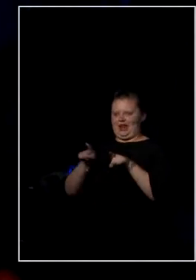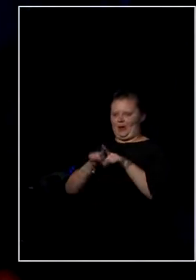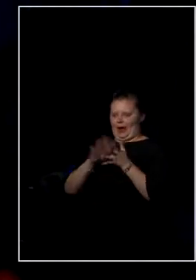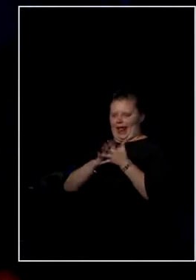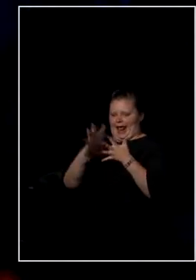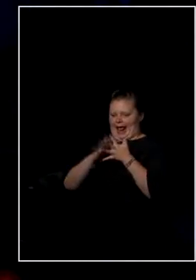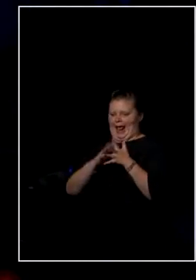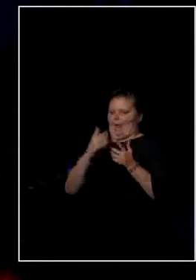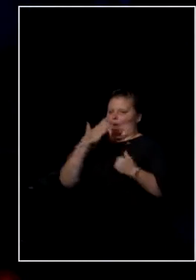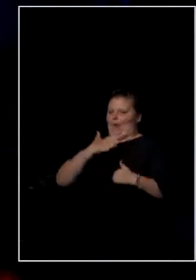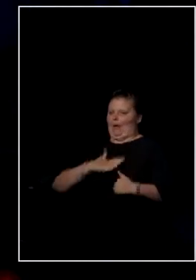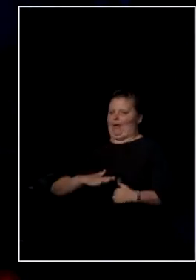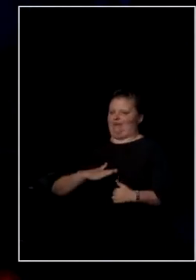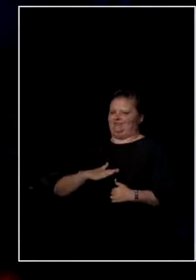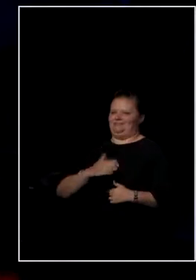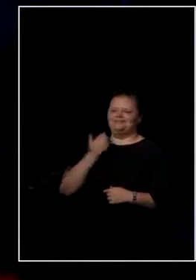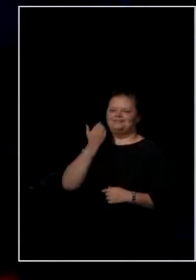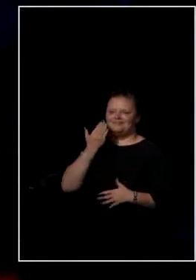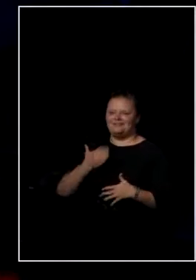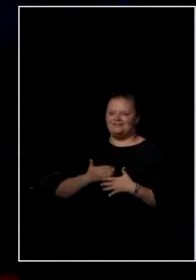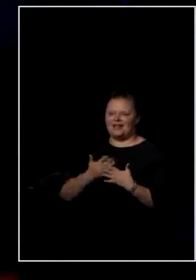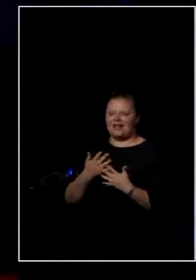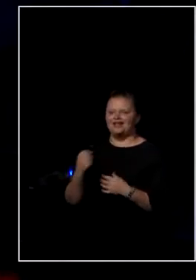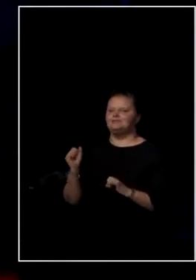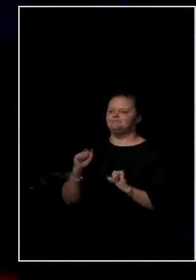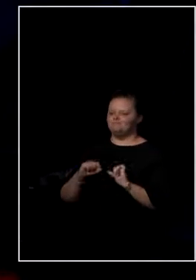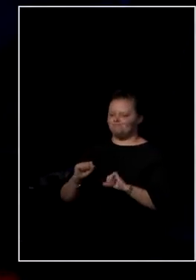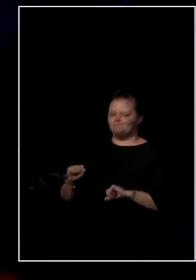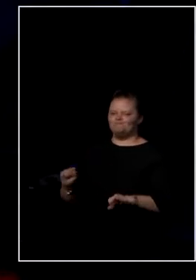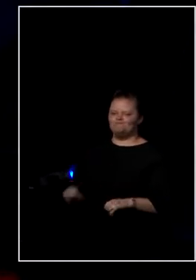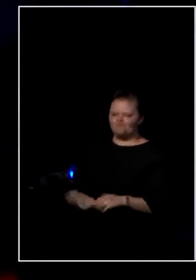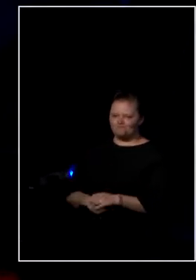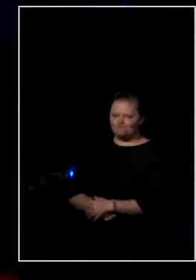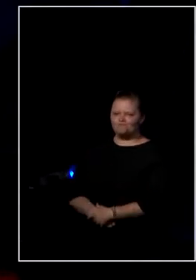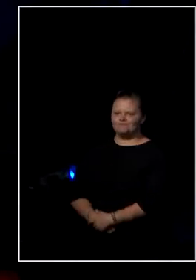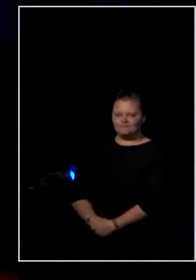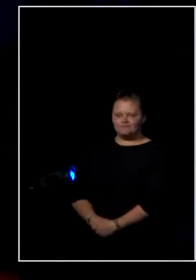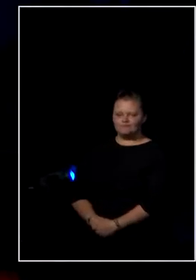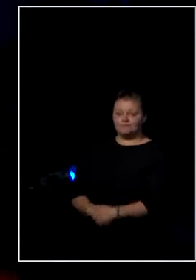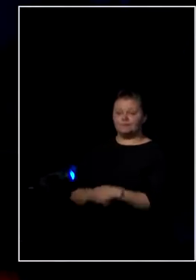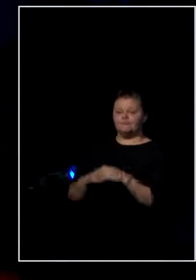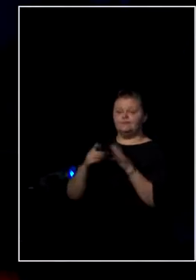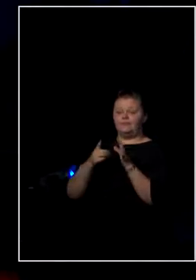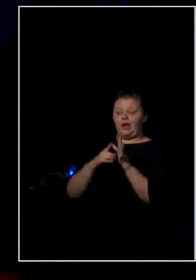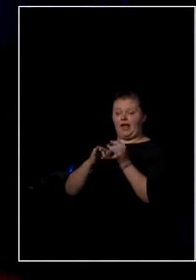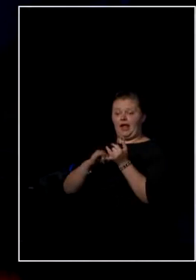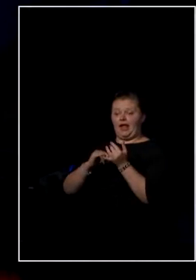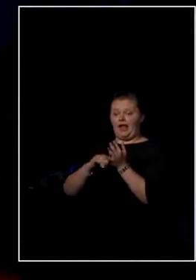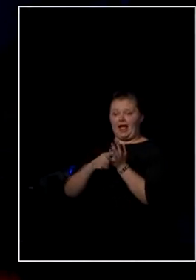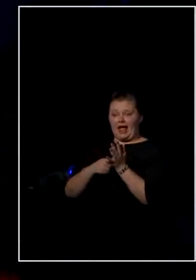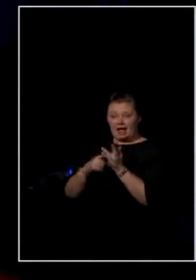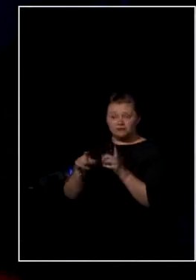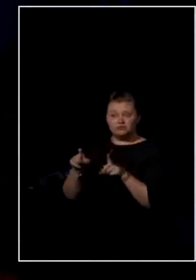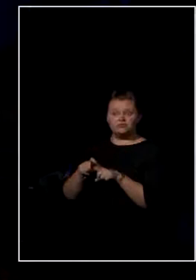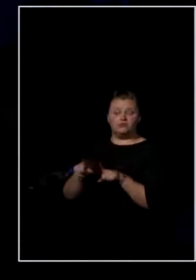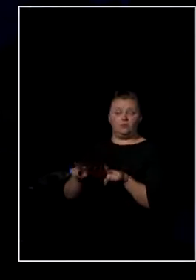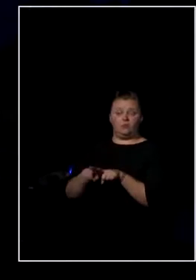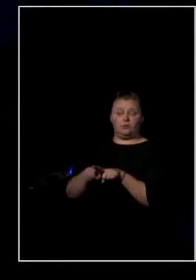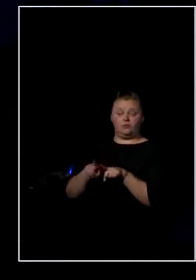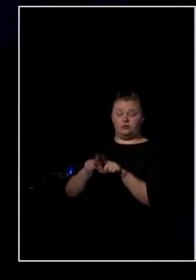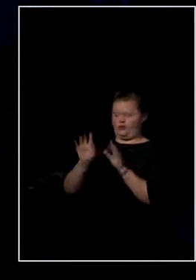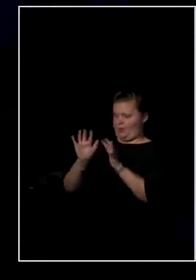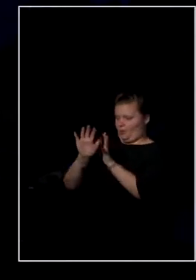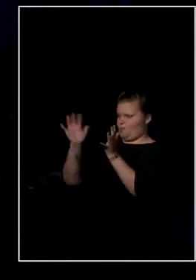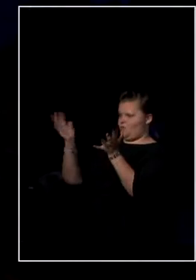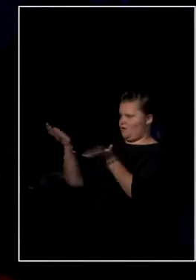be on a daily basis. Yeah. Yeah. I'm hearing you. Astrid, as well as that external world and